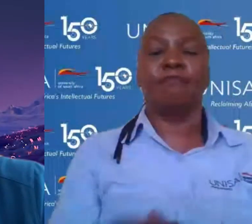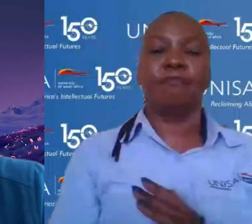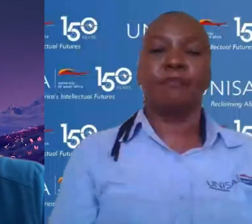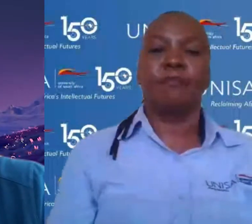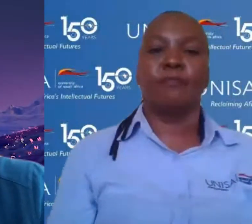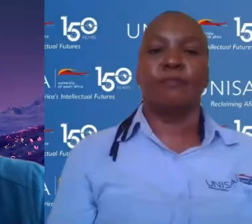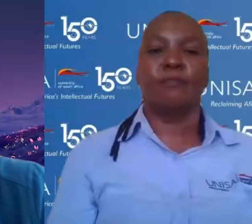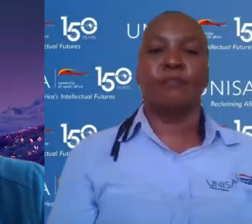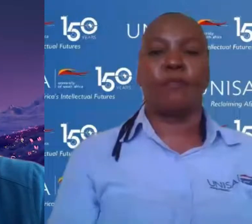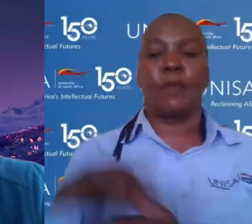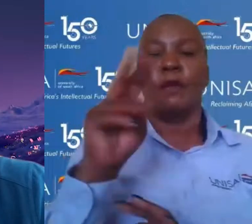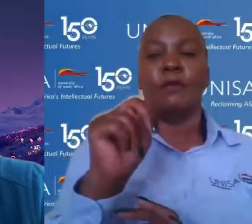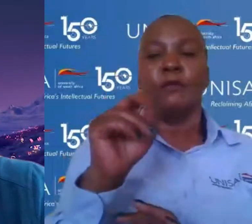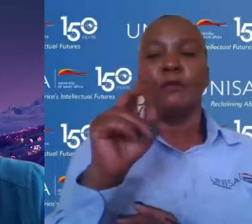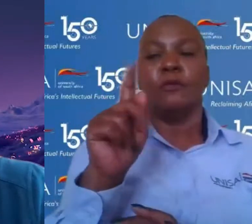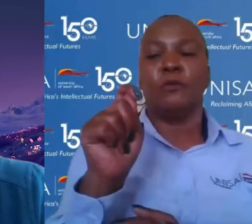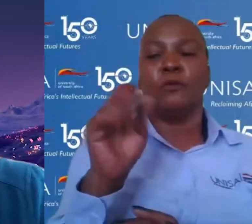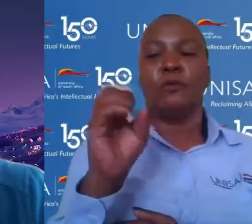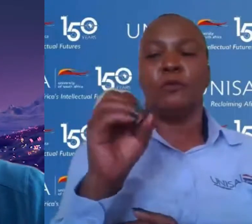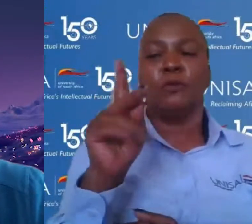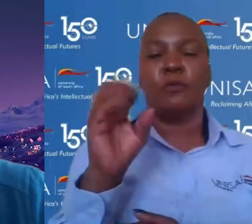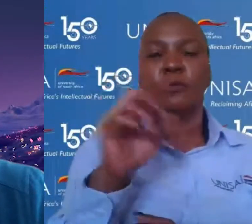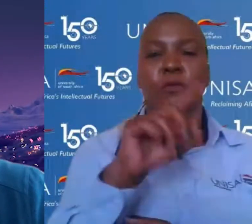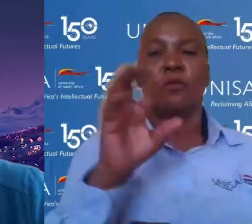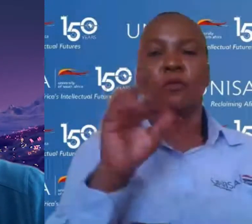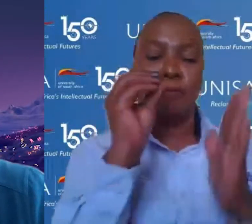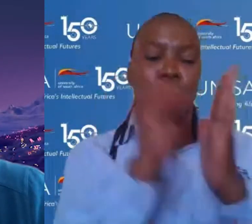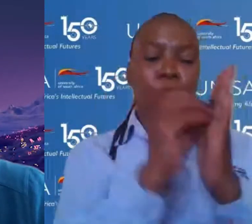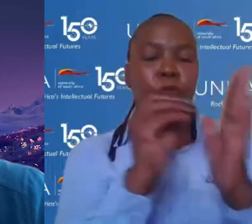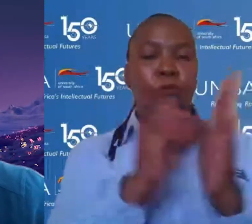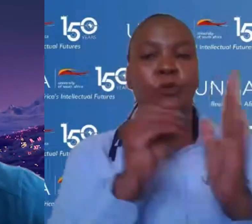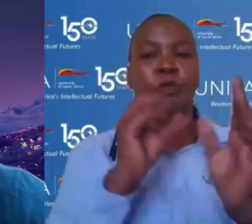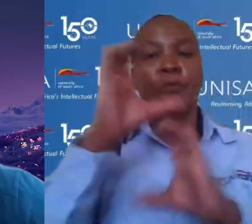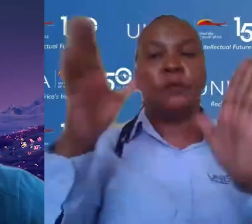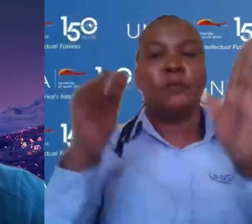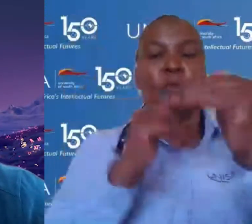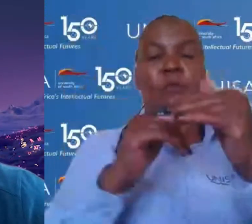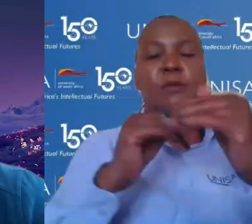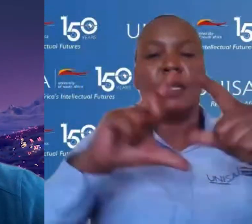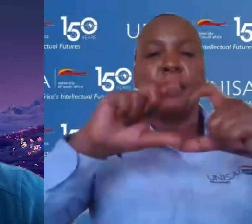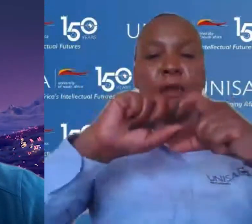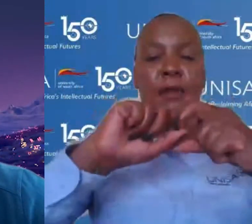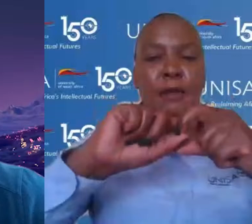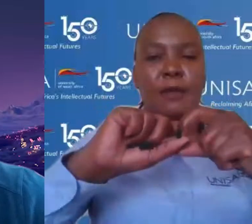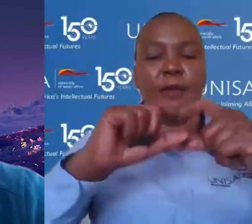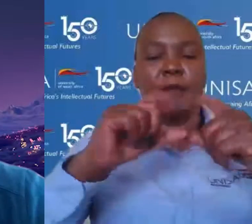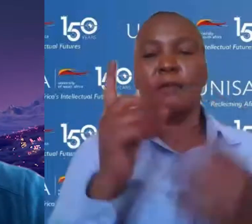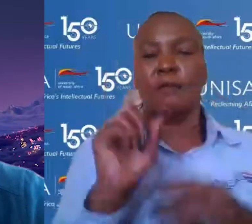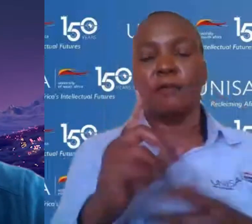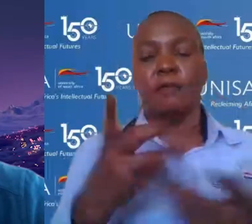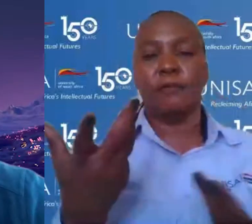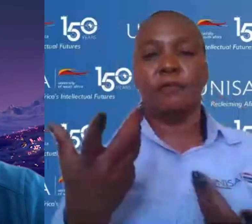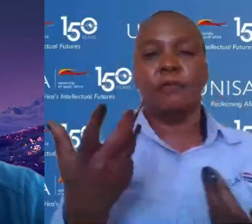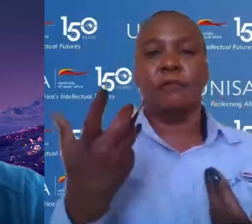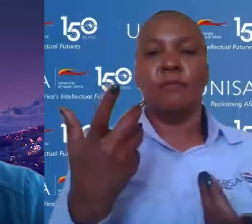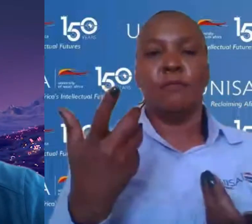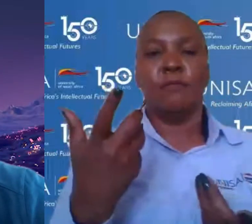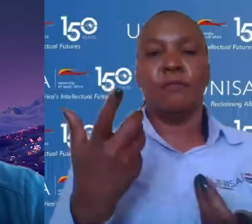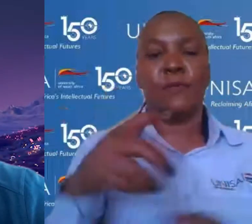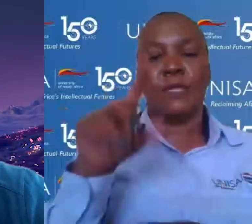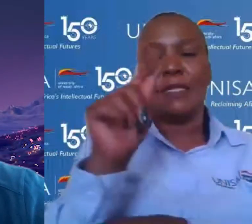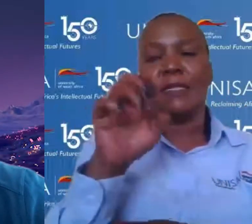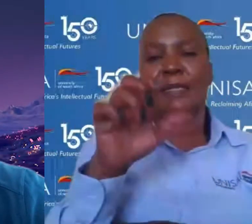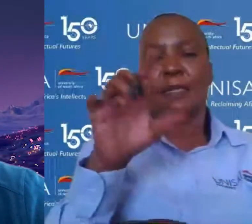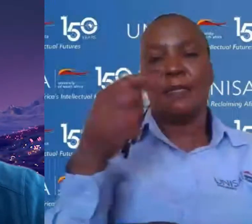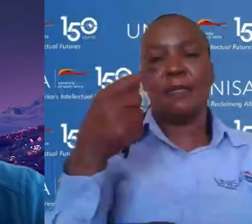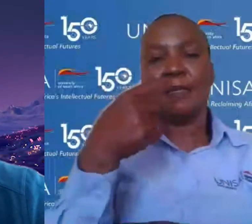Ntokozo is going to post in the chat a link for Telegram.